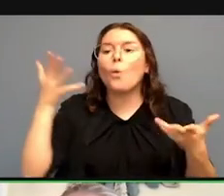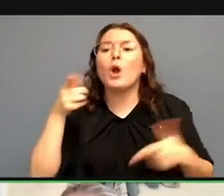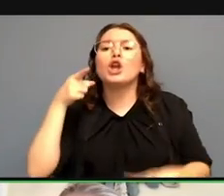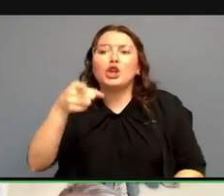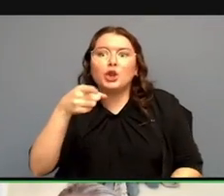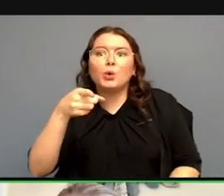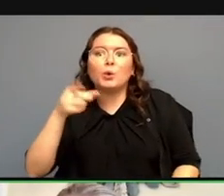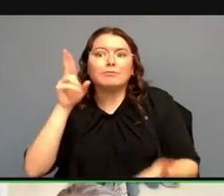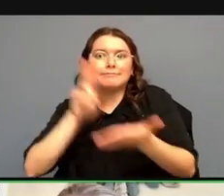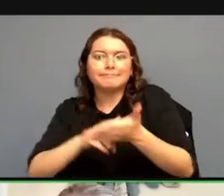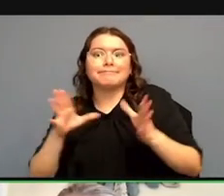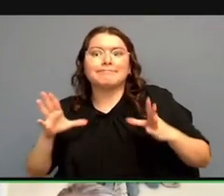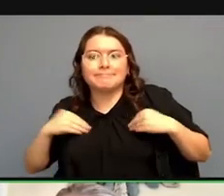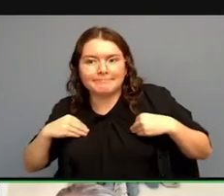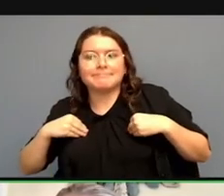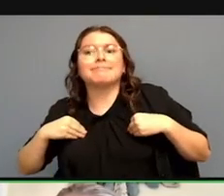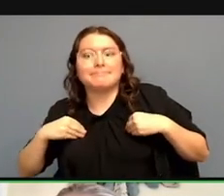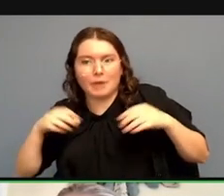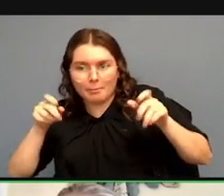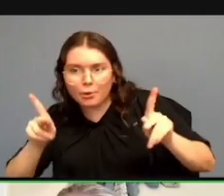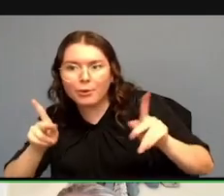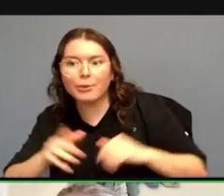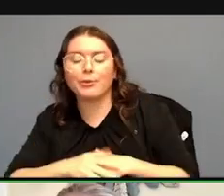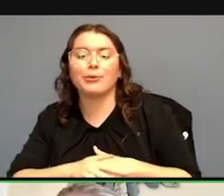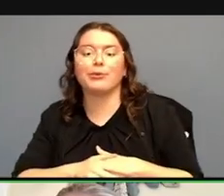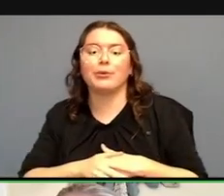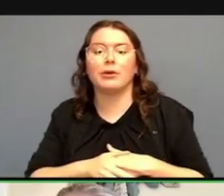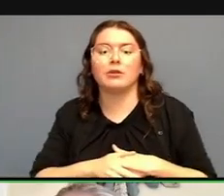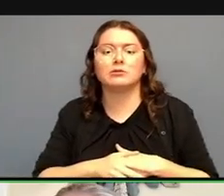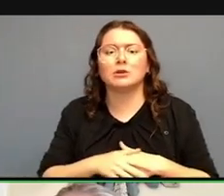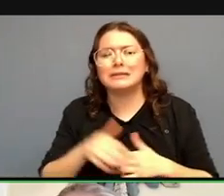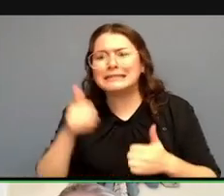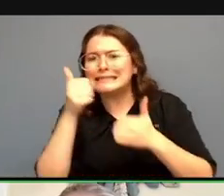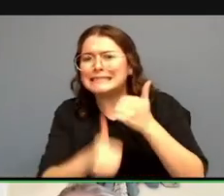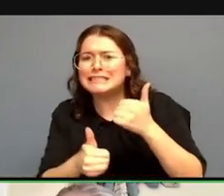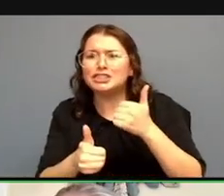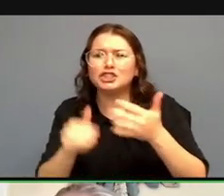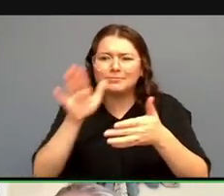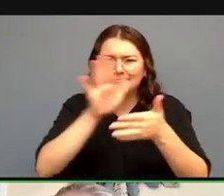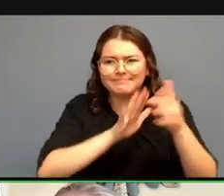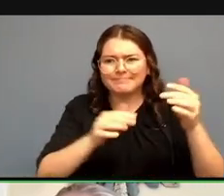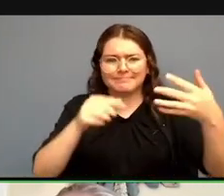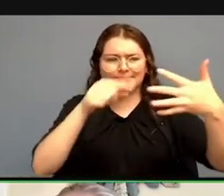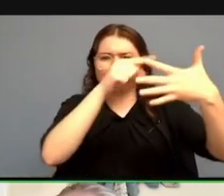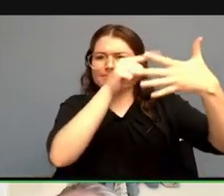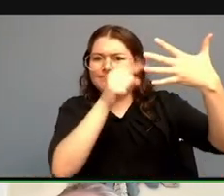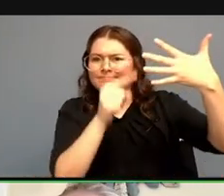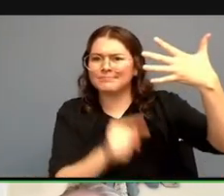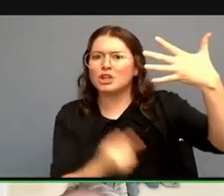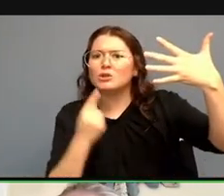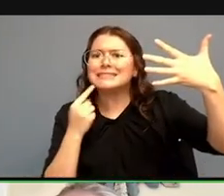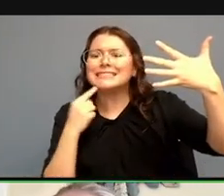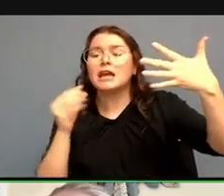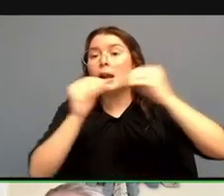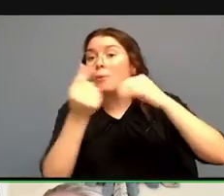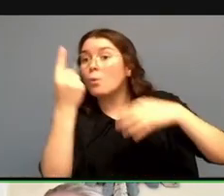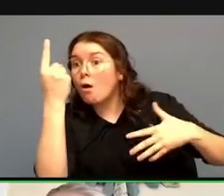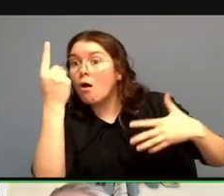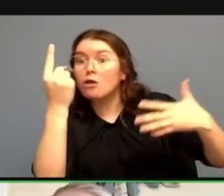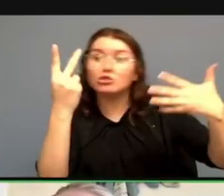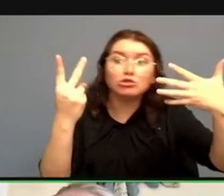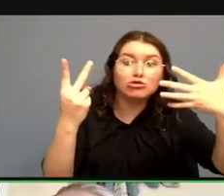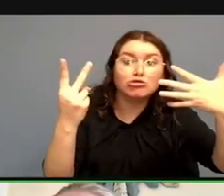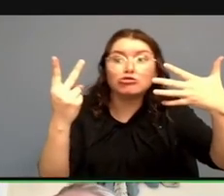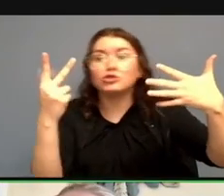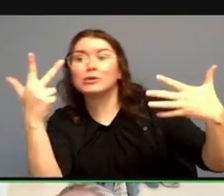And next to each of those areas, typically you'll see a number, like a number 1, a number 2, a number 4, a